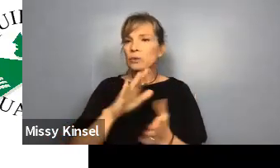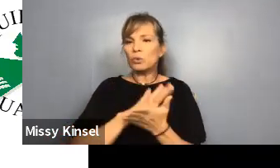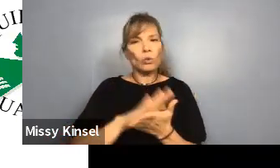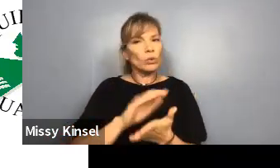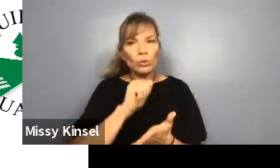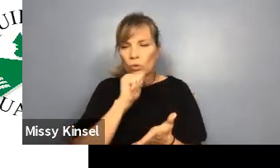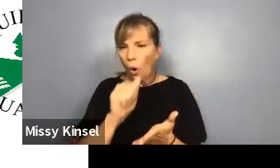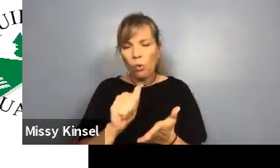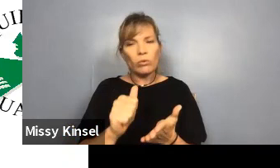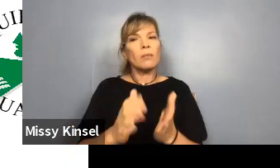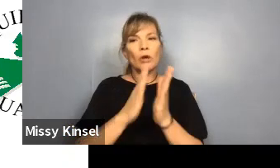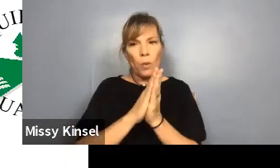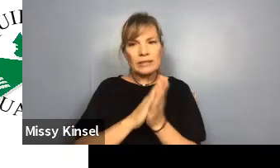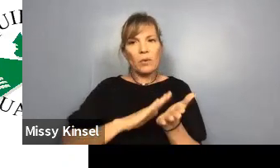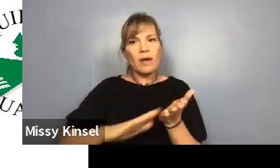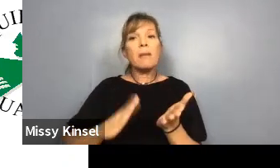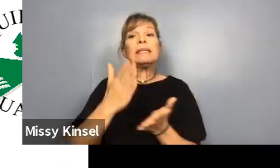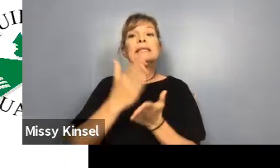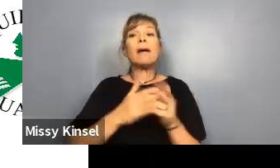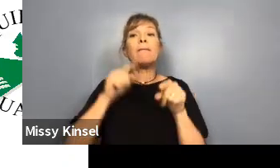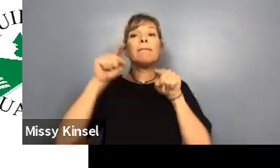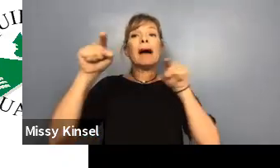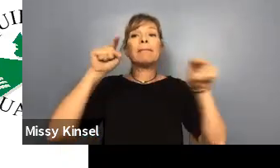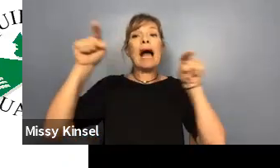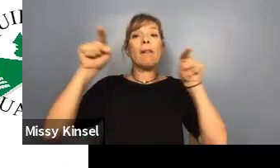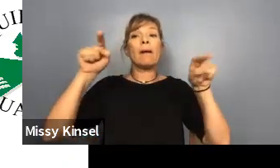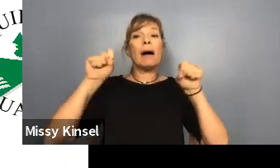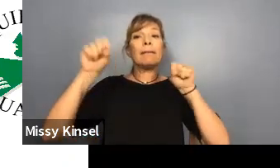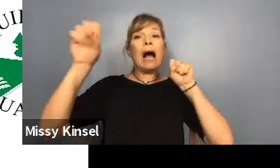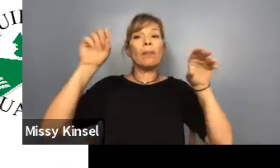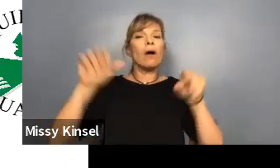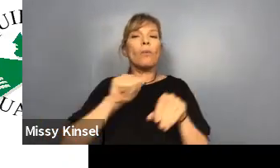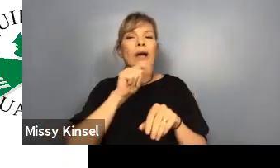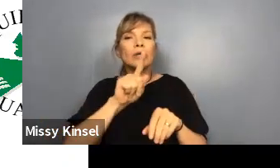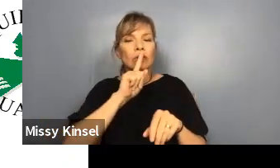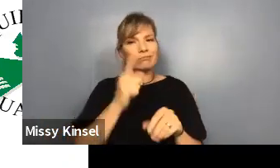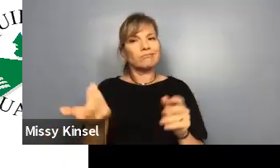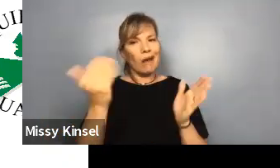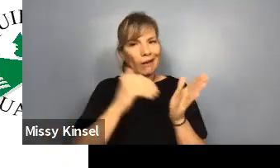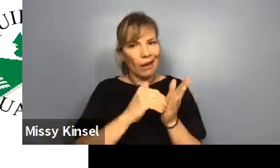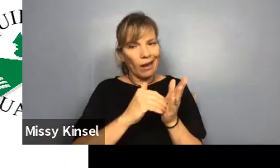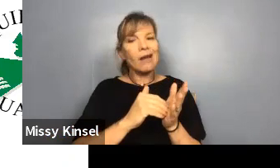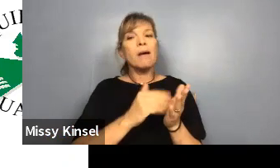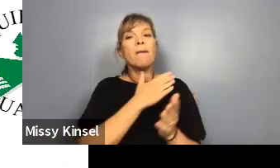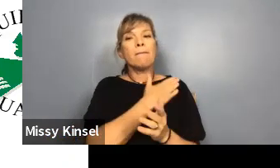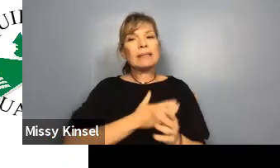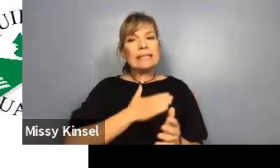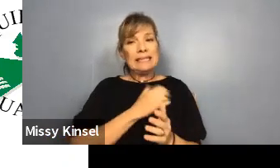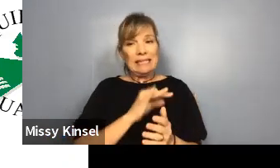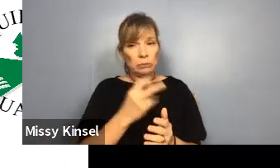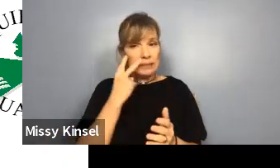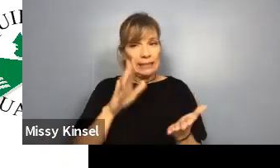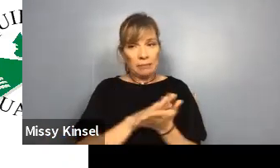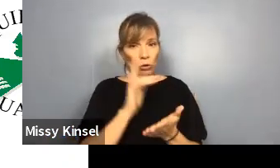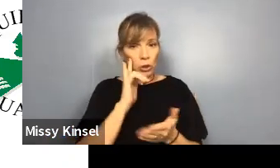waivers, but there might be some out there and there might be floating around, we're not sure. So please, again, give us a call if you come across anything like